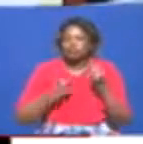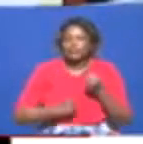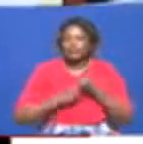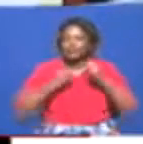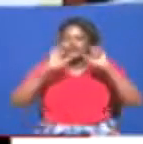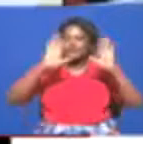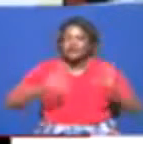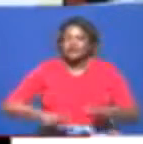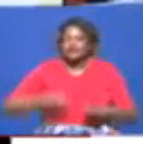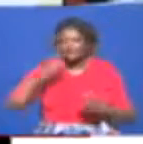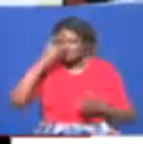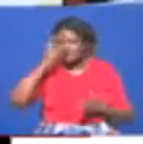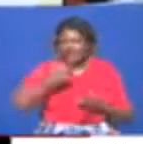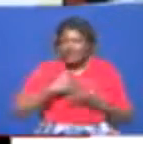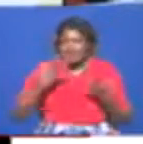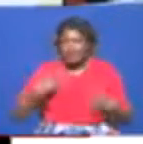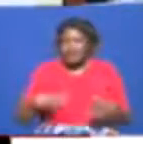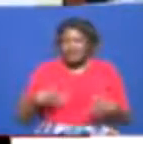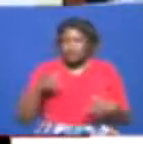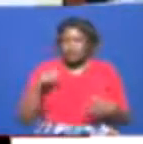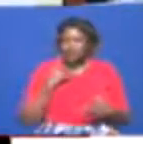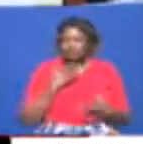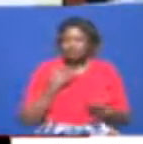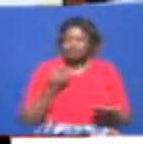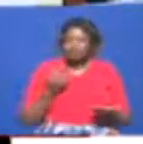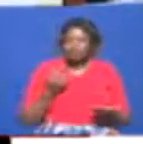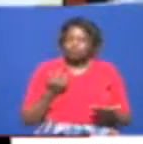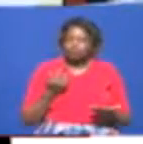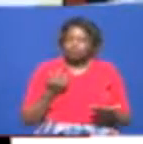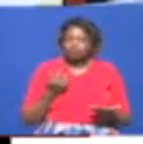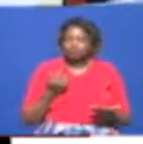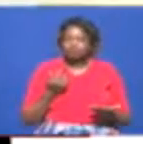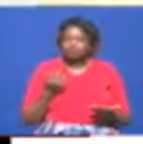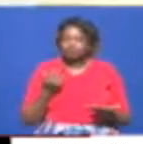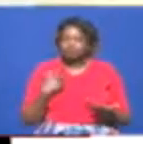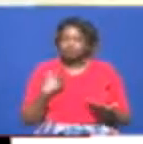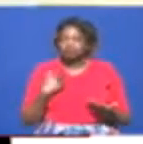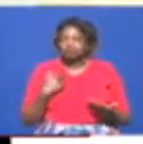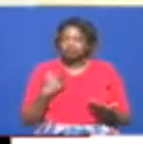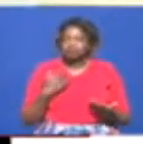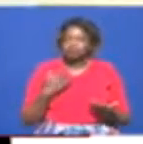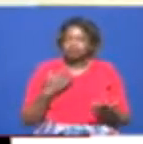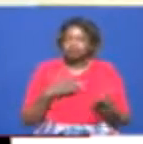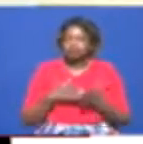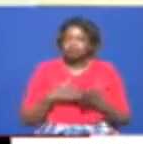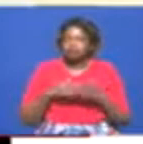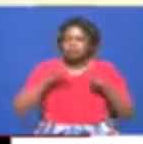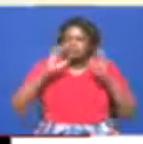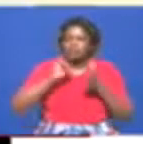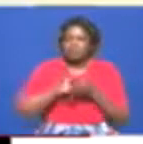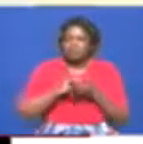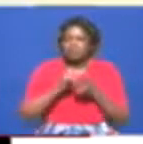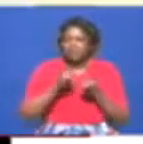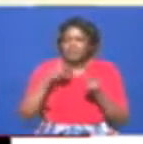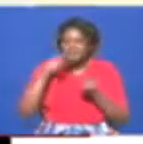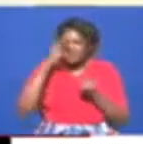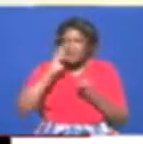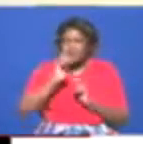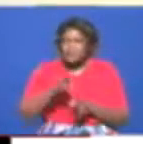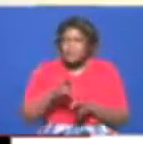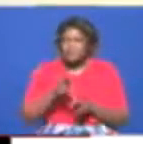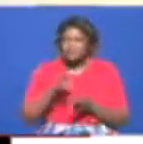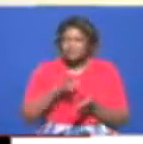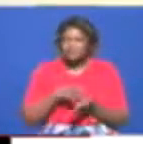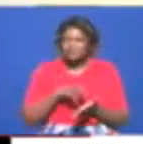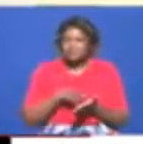important for anyone who has undergone any form of violence. It's very important that these parents report these